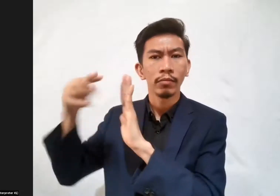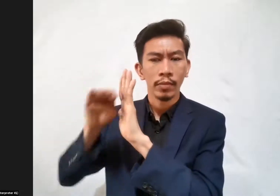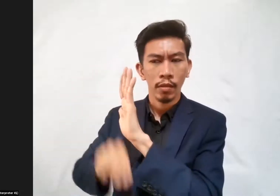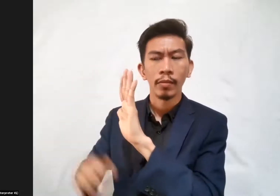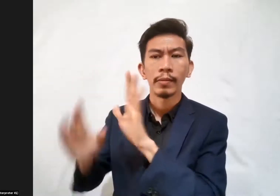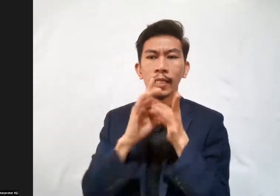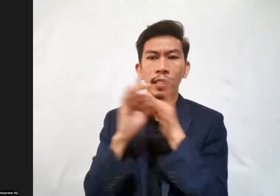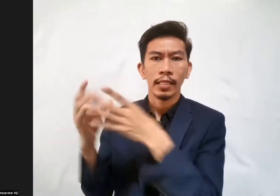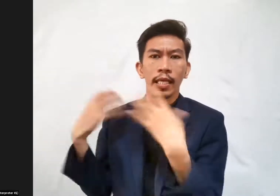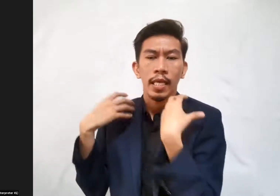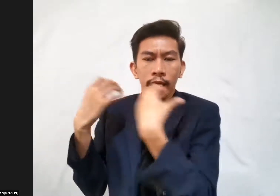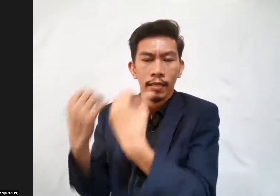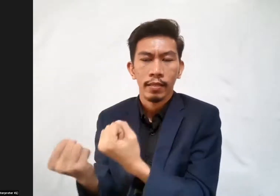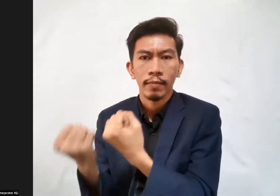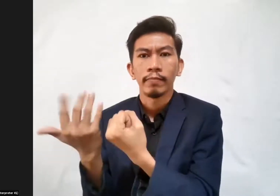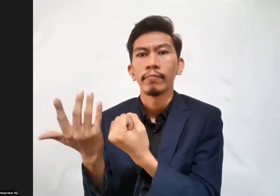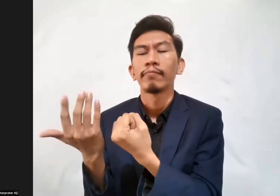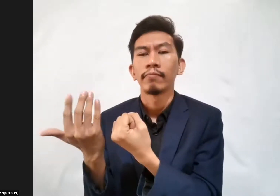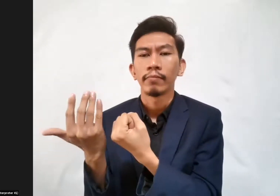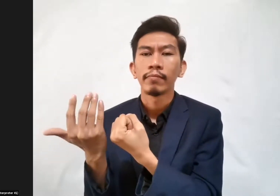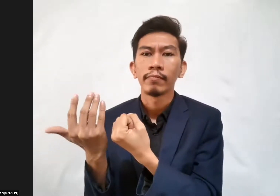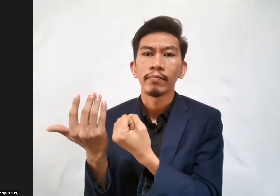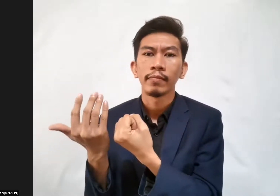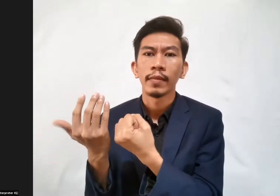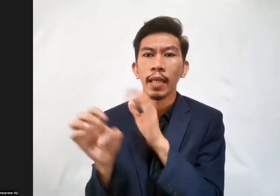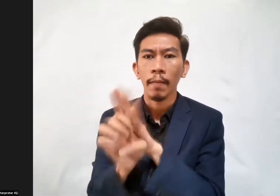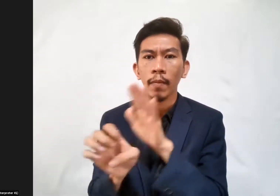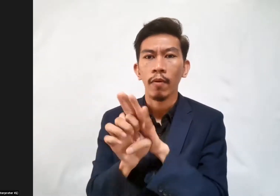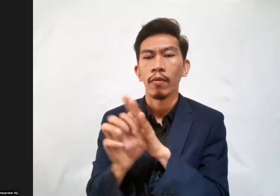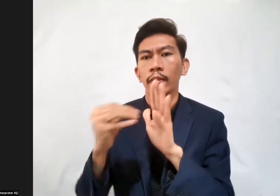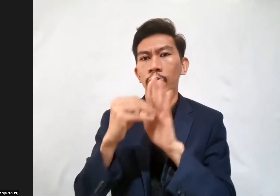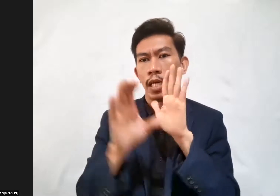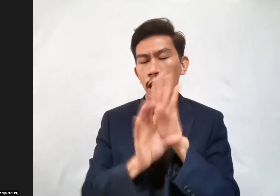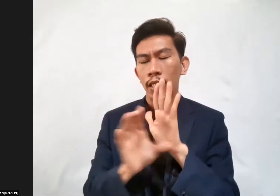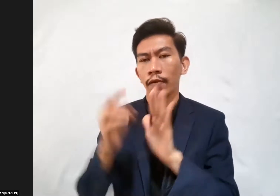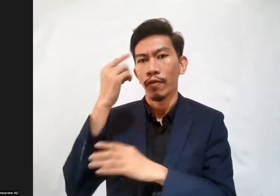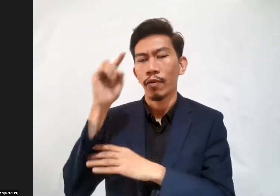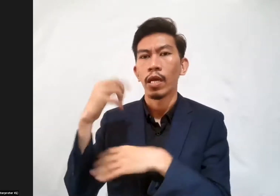other than the mentioned ones this morning. The Magna Carta for health workers,